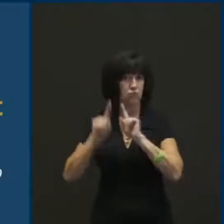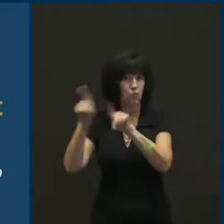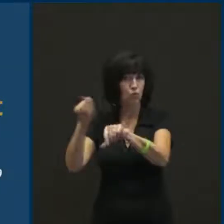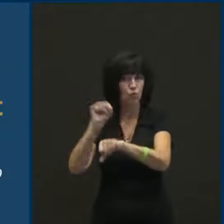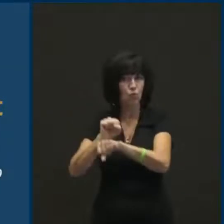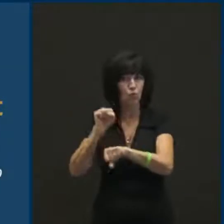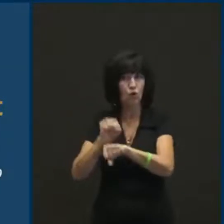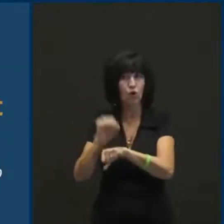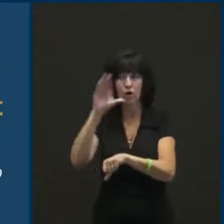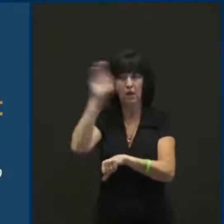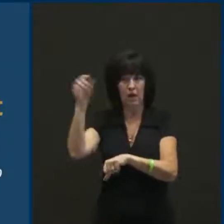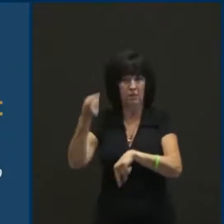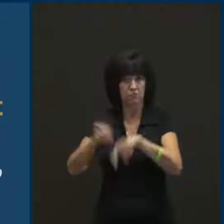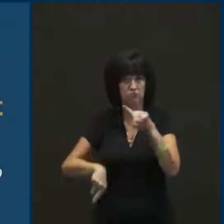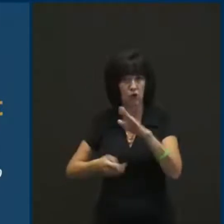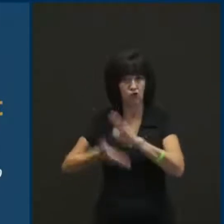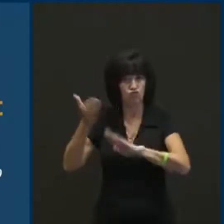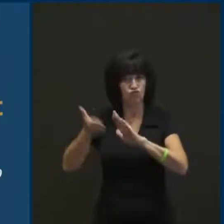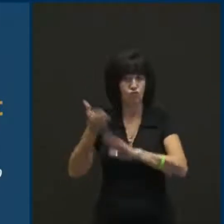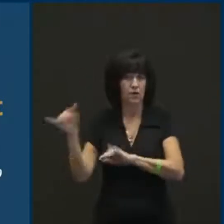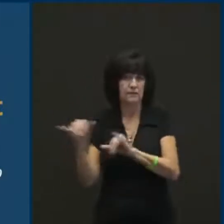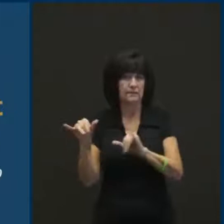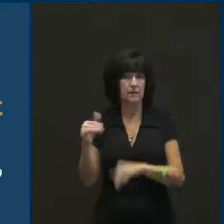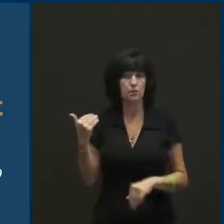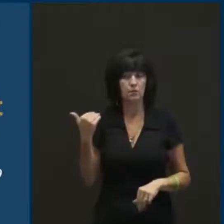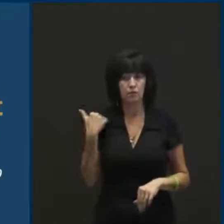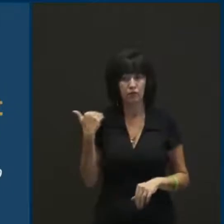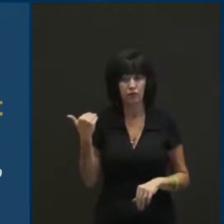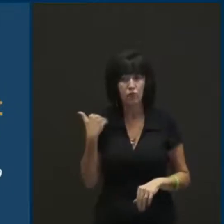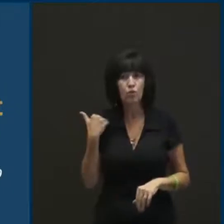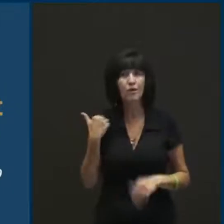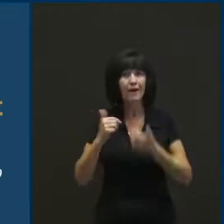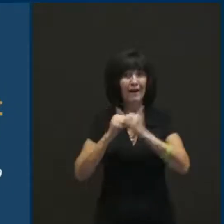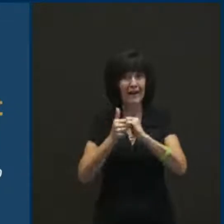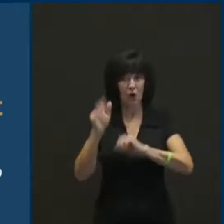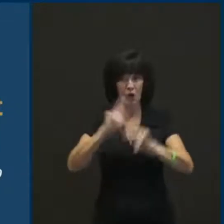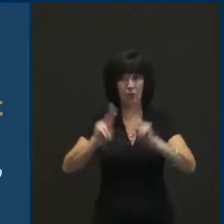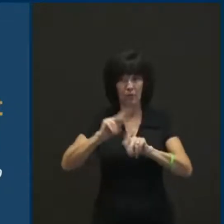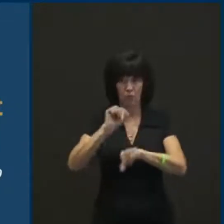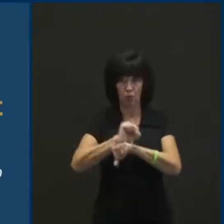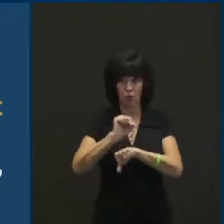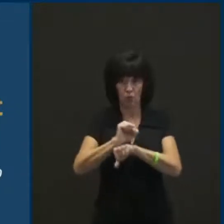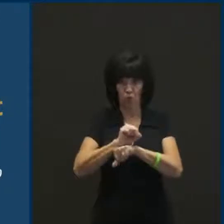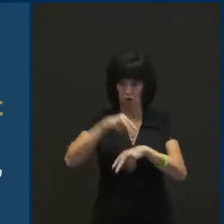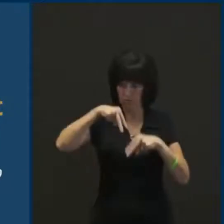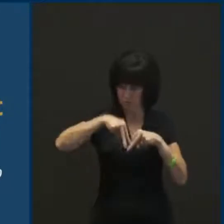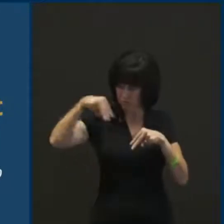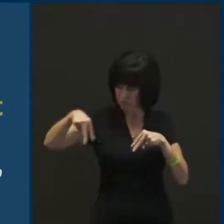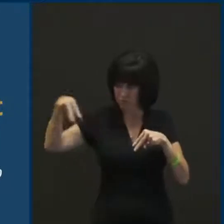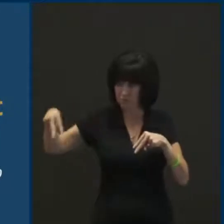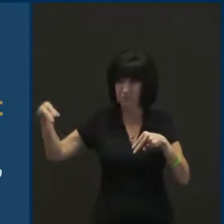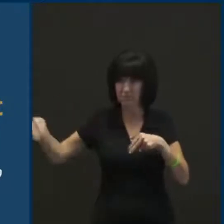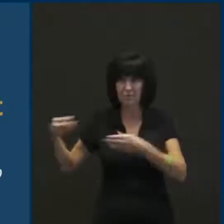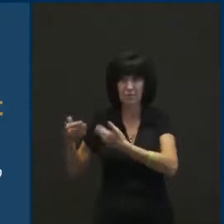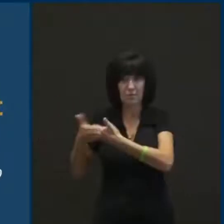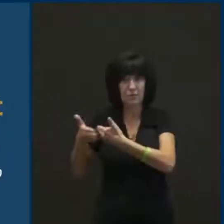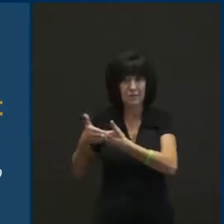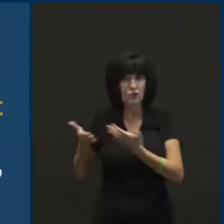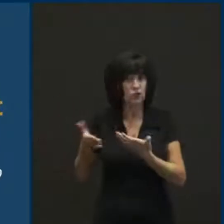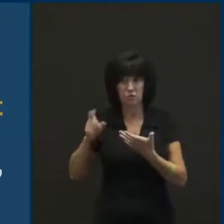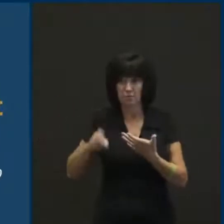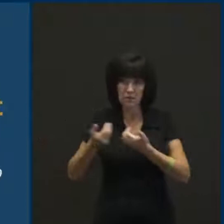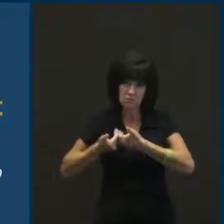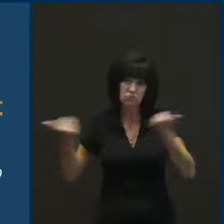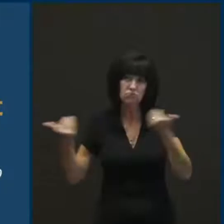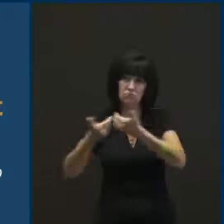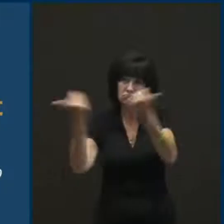challenges in getting healthy workers into those plants. And so some of the farmers had to have longer layouts, and that